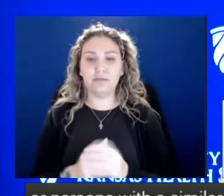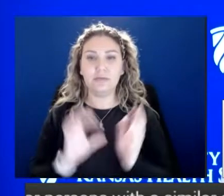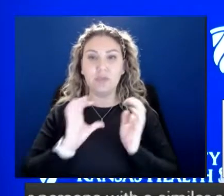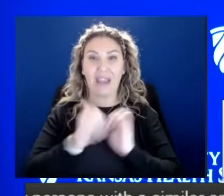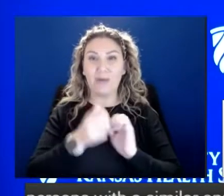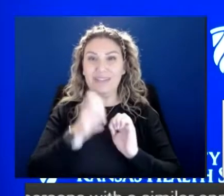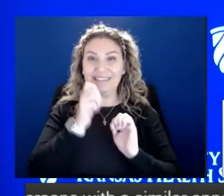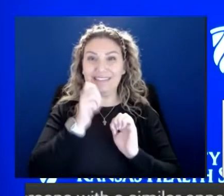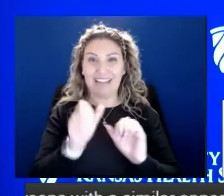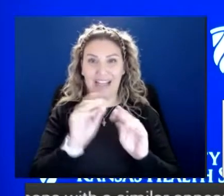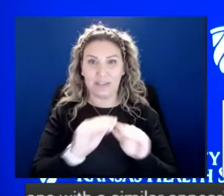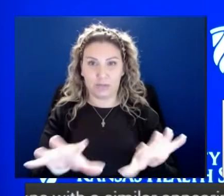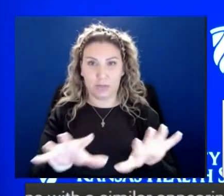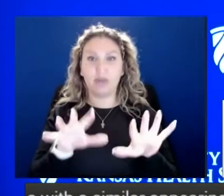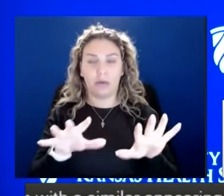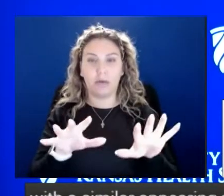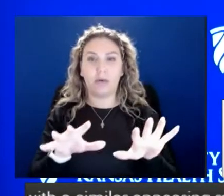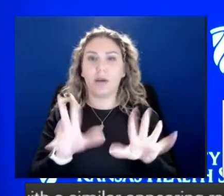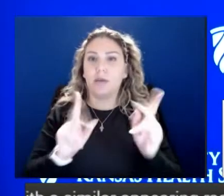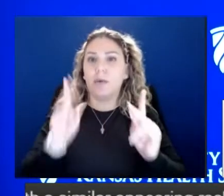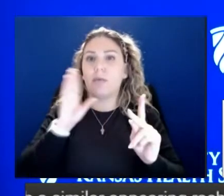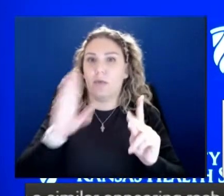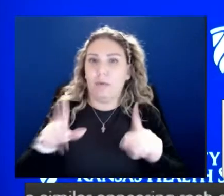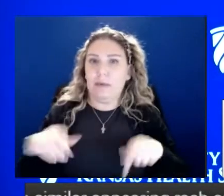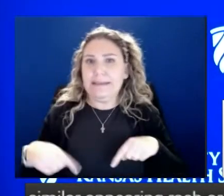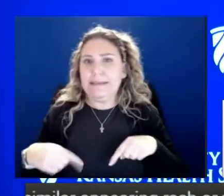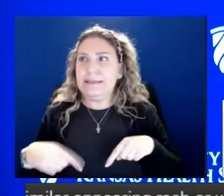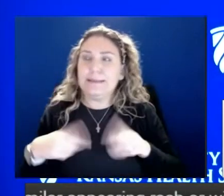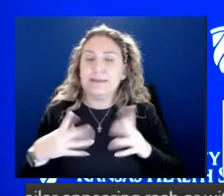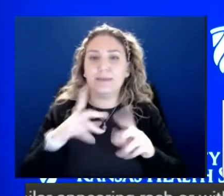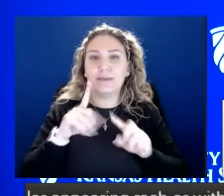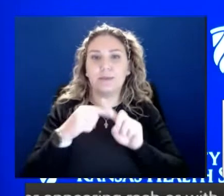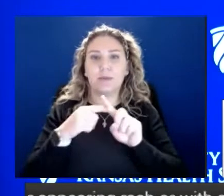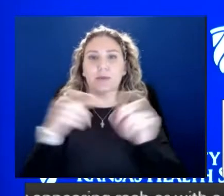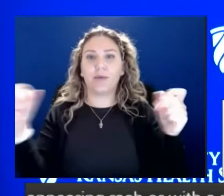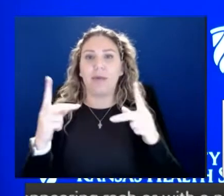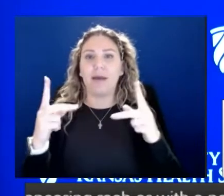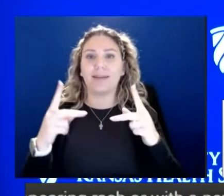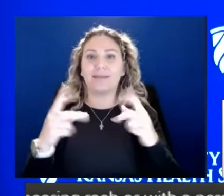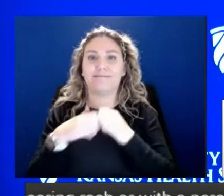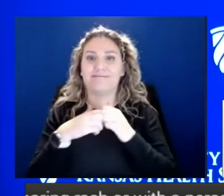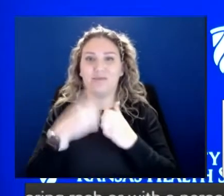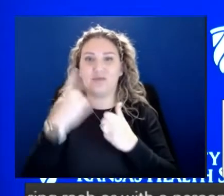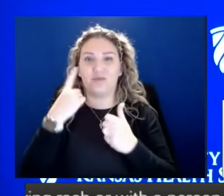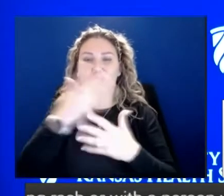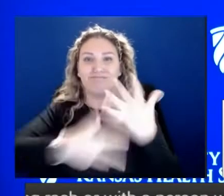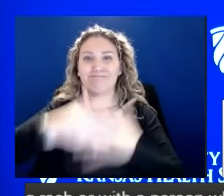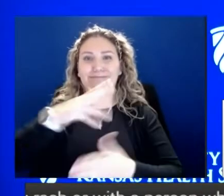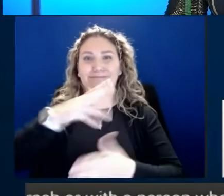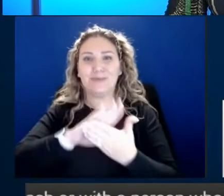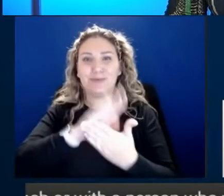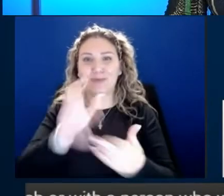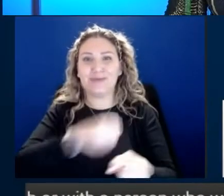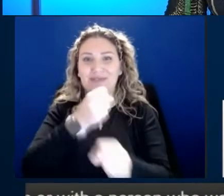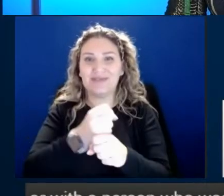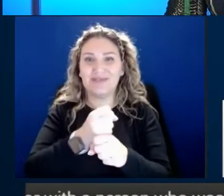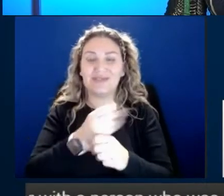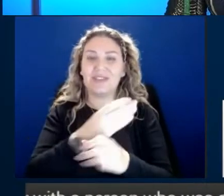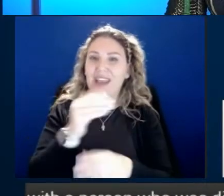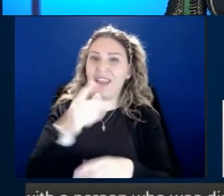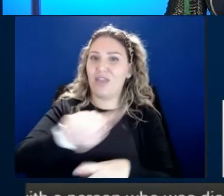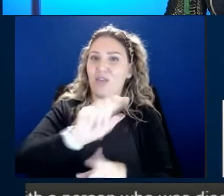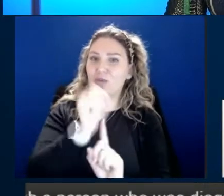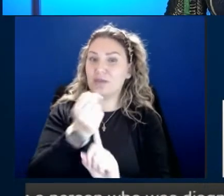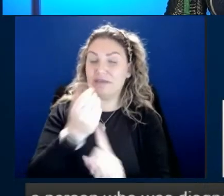people are going to be anxious about that as we are getting back together now for the school year and getting into some of those settings. I think that's a good peace of mind, because we